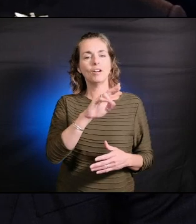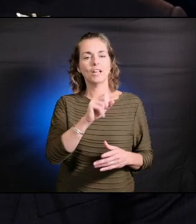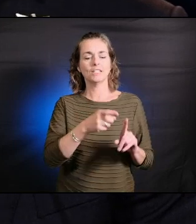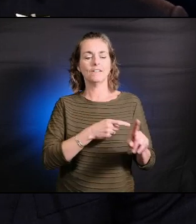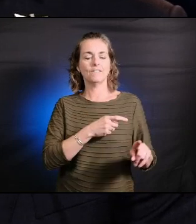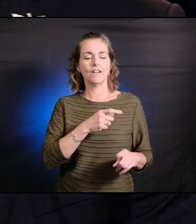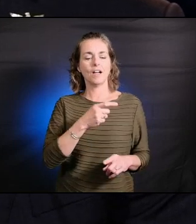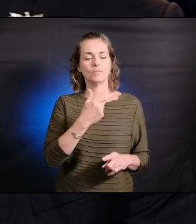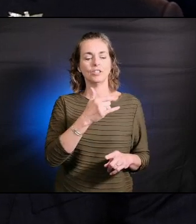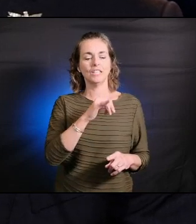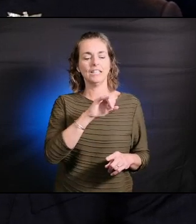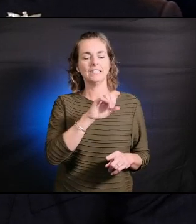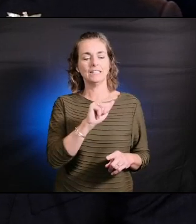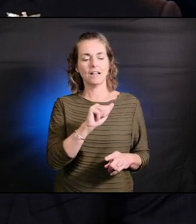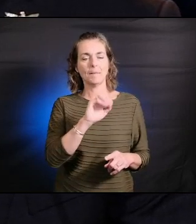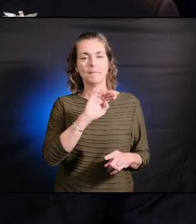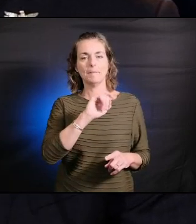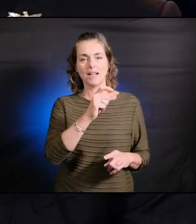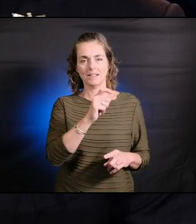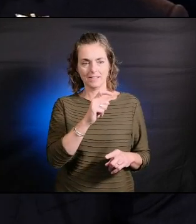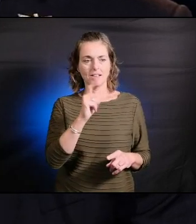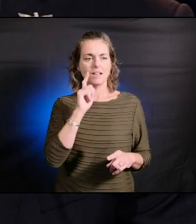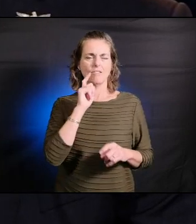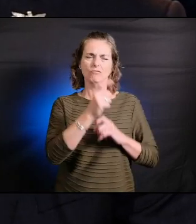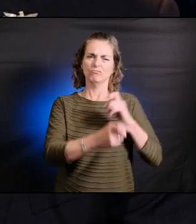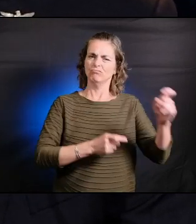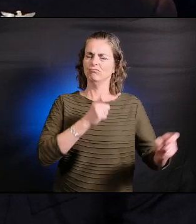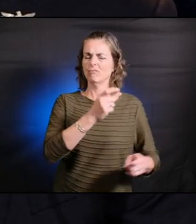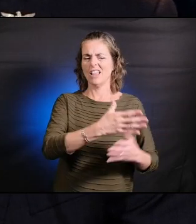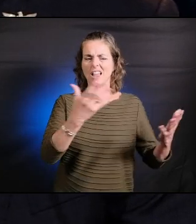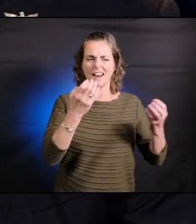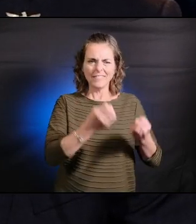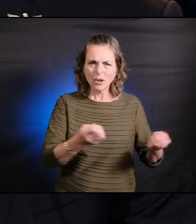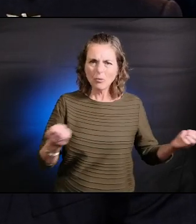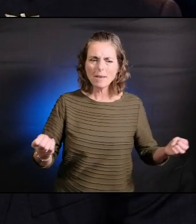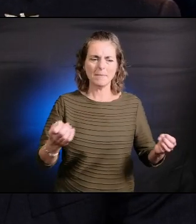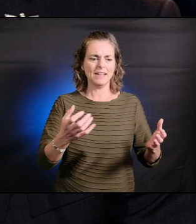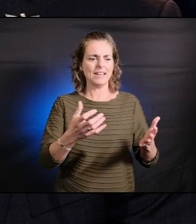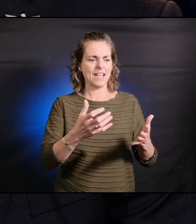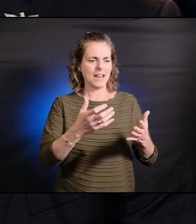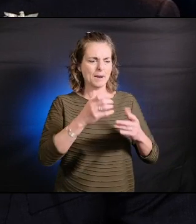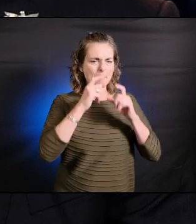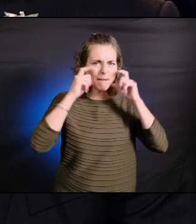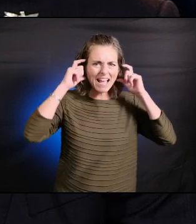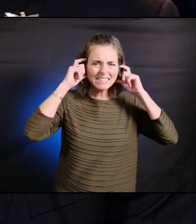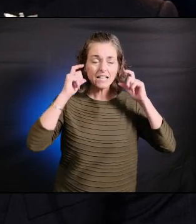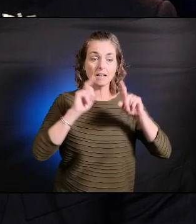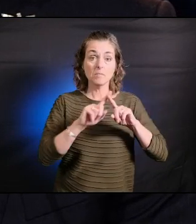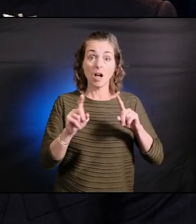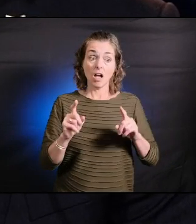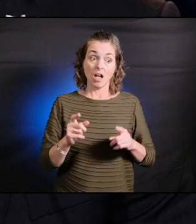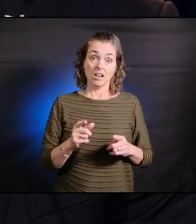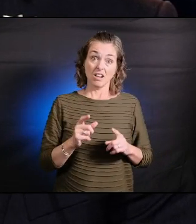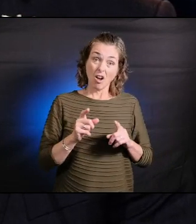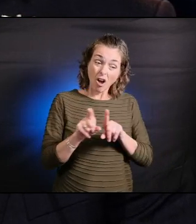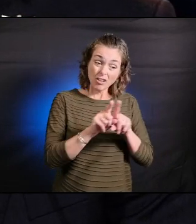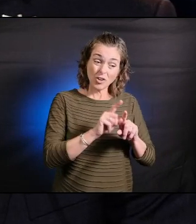donation of protective equipment, masks, but especially for 5 ventilators that were given to the